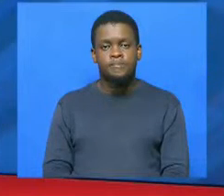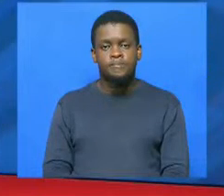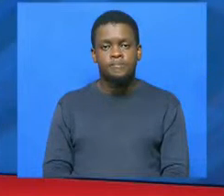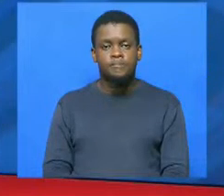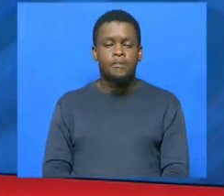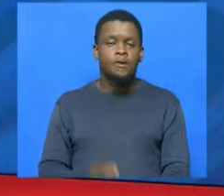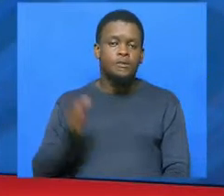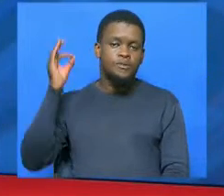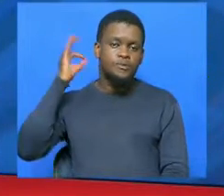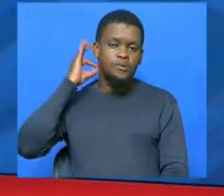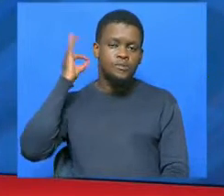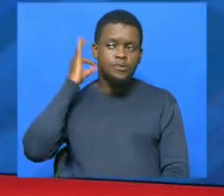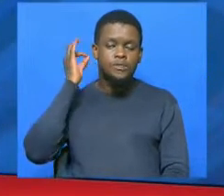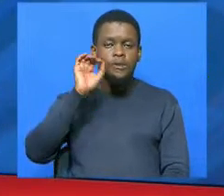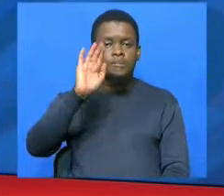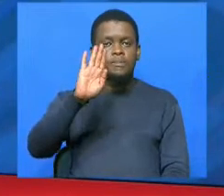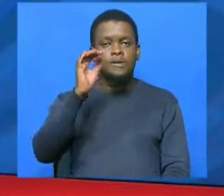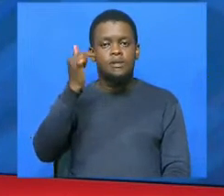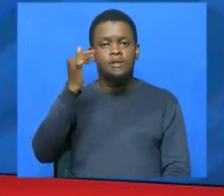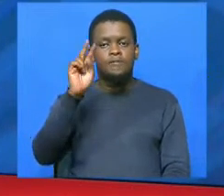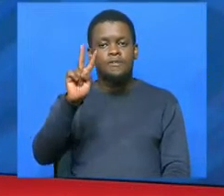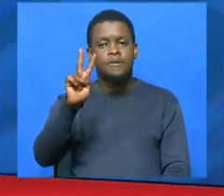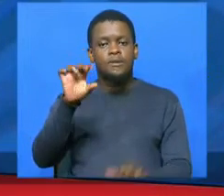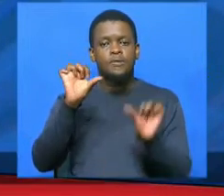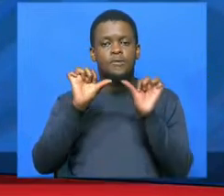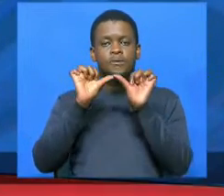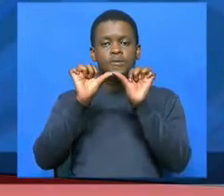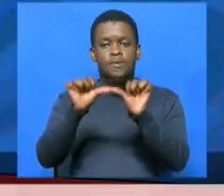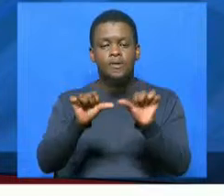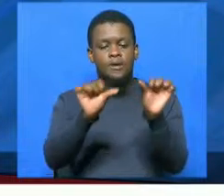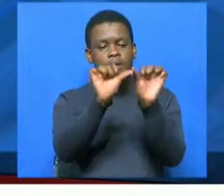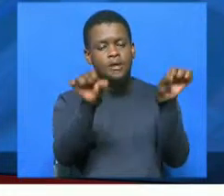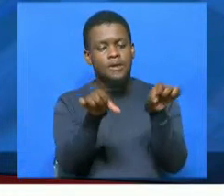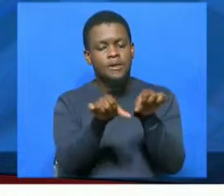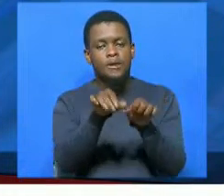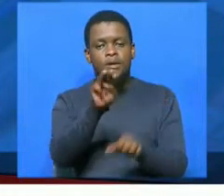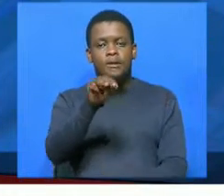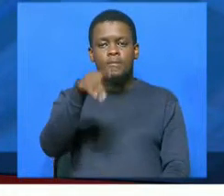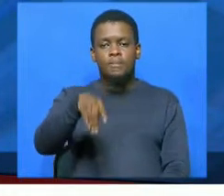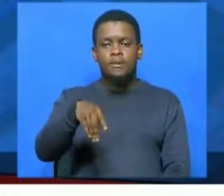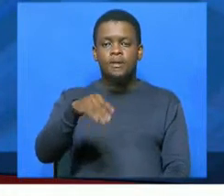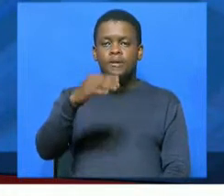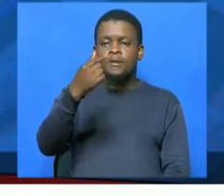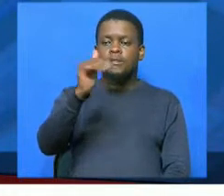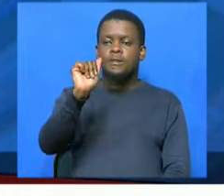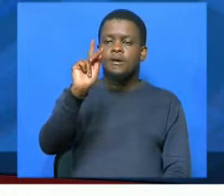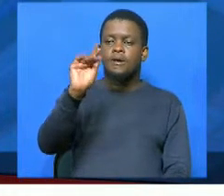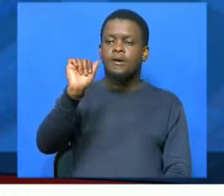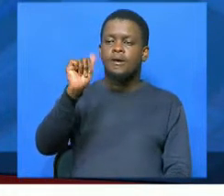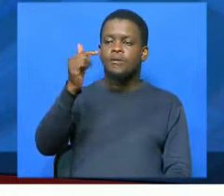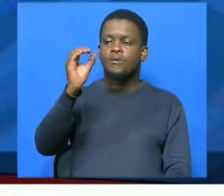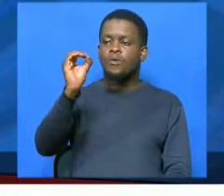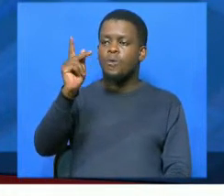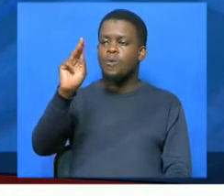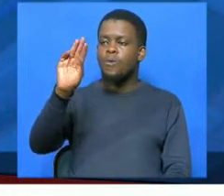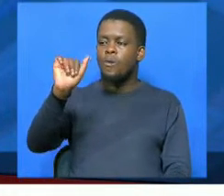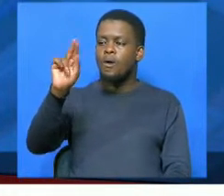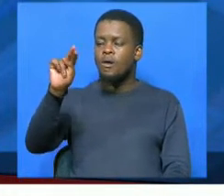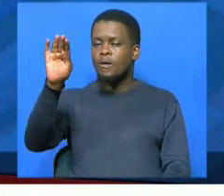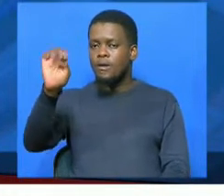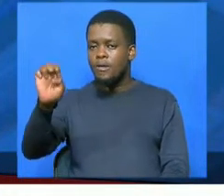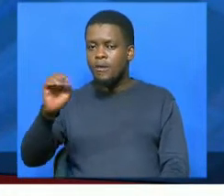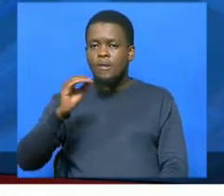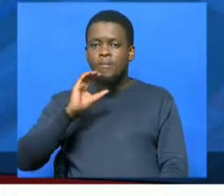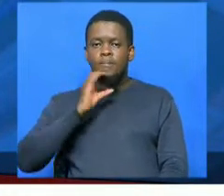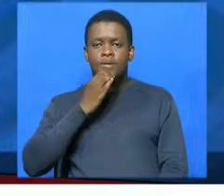You're still with BTV News at 9. The area member of parliament for Takatokwani, Mr. Jacob Kilibeng, who's also the Minister